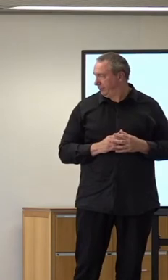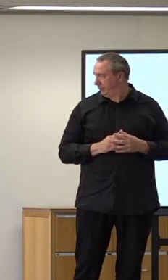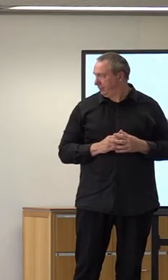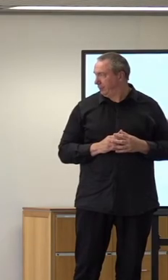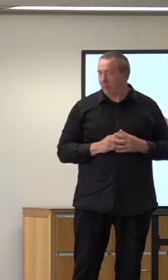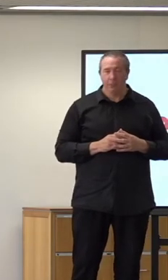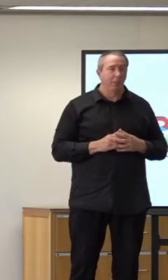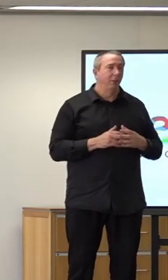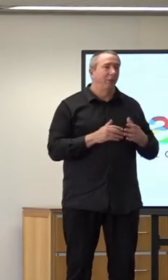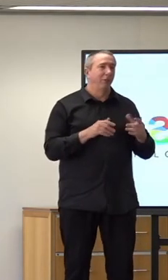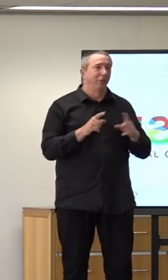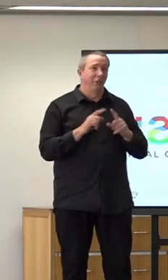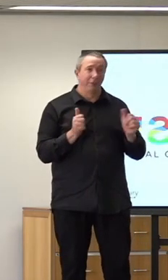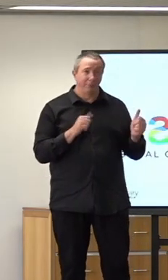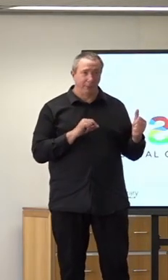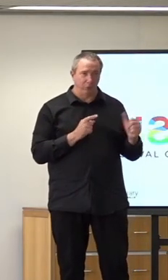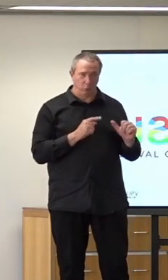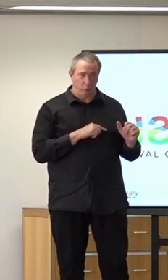Look, I mean, Pika,